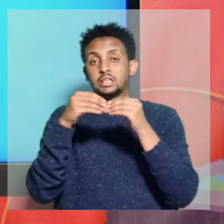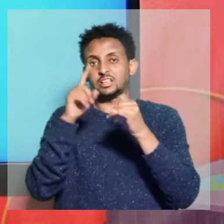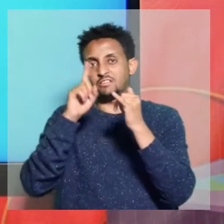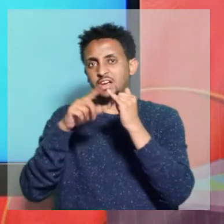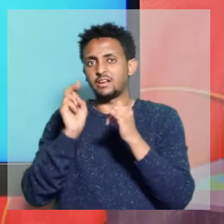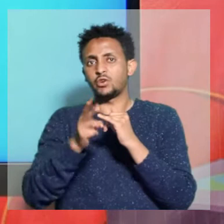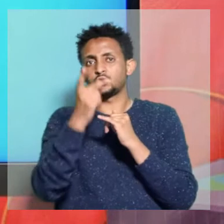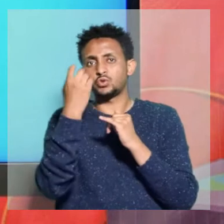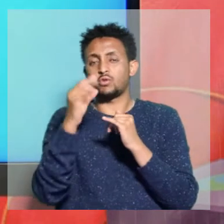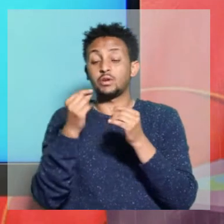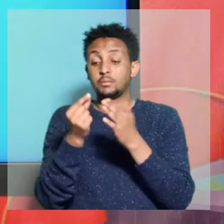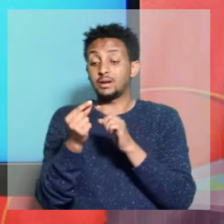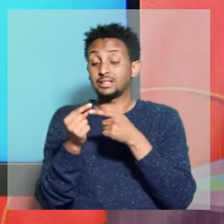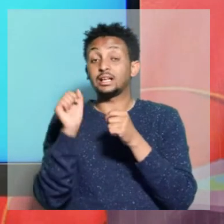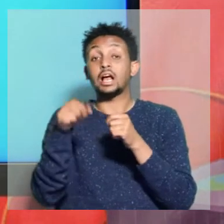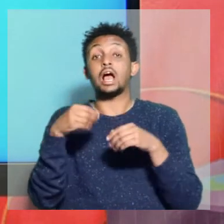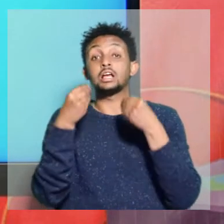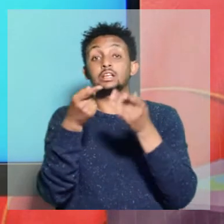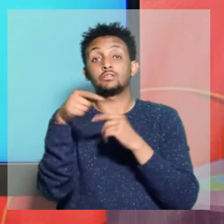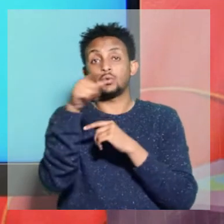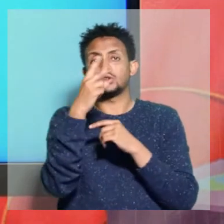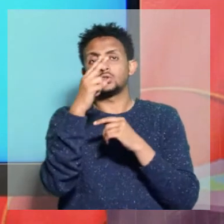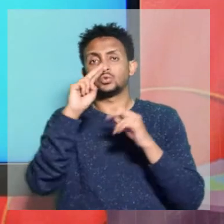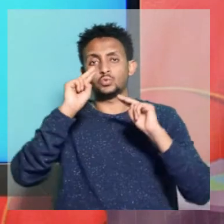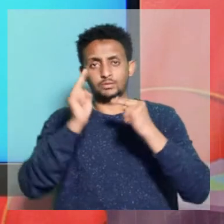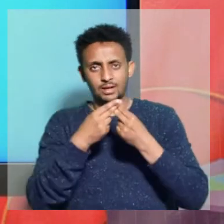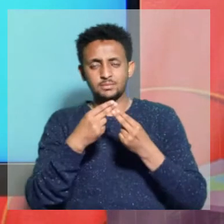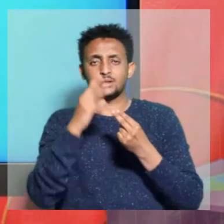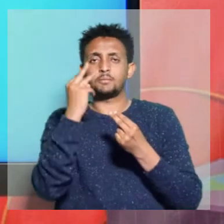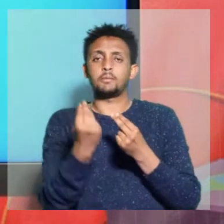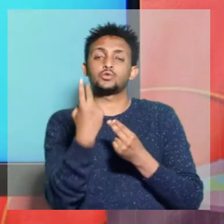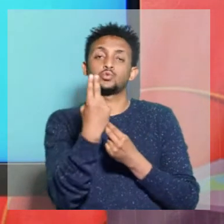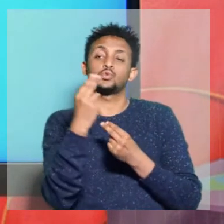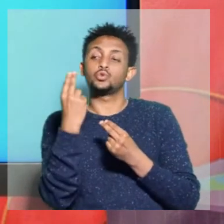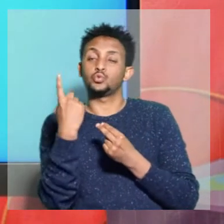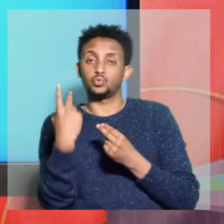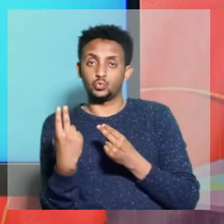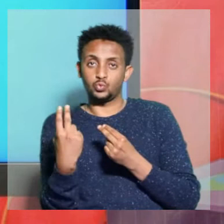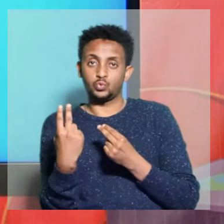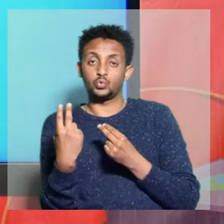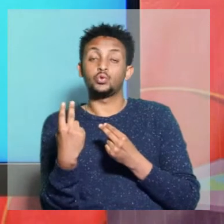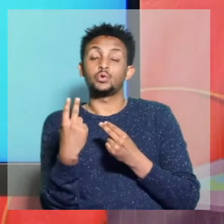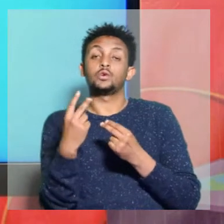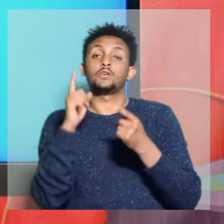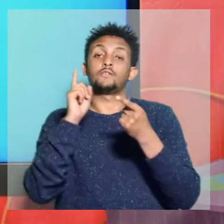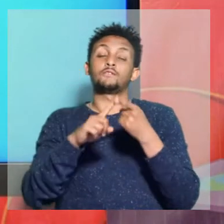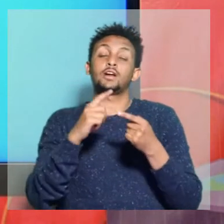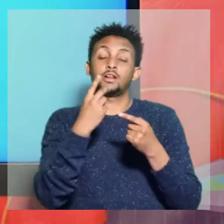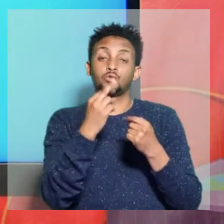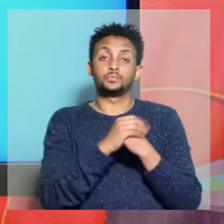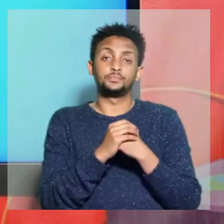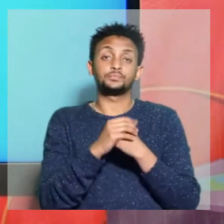final velocity of the particles can be given as twice of mass 2 u2, the initial velocity of particle